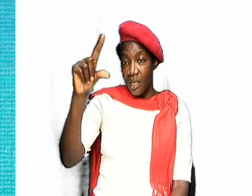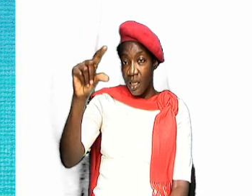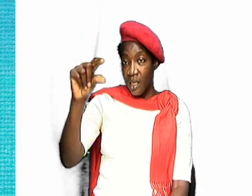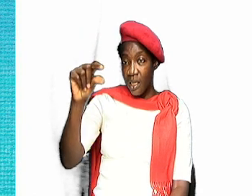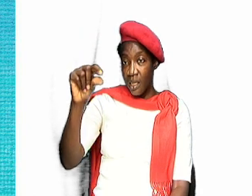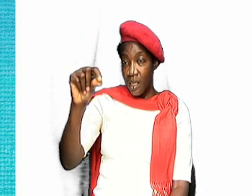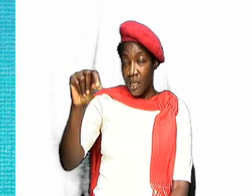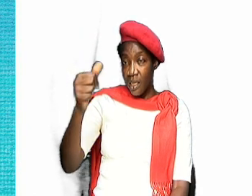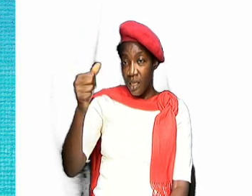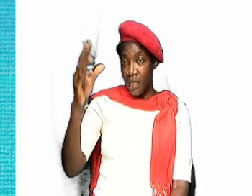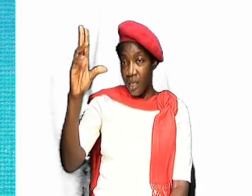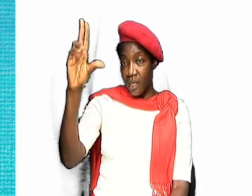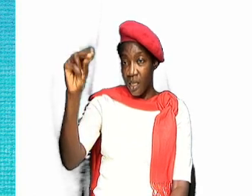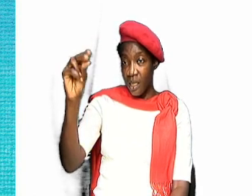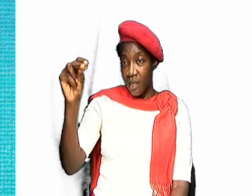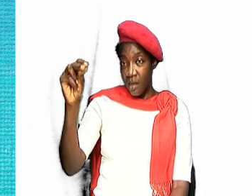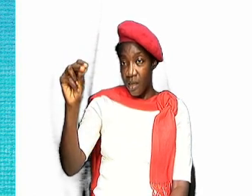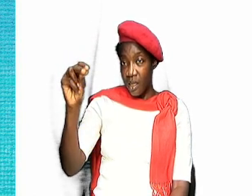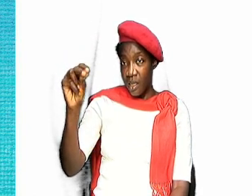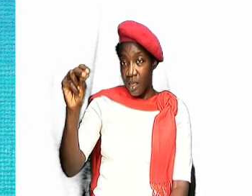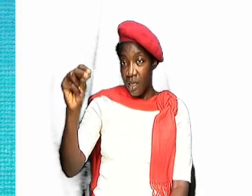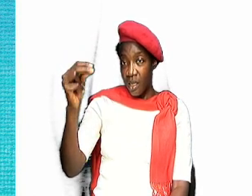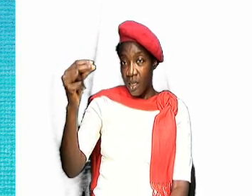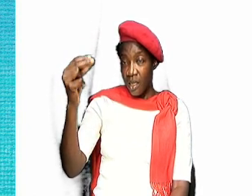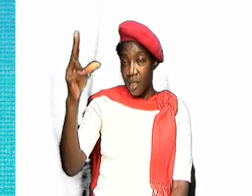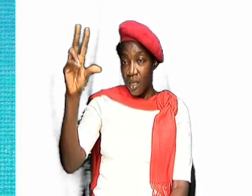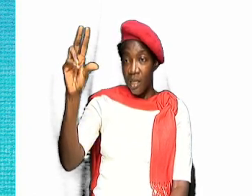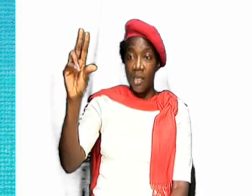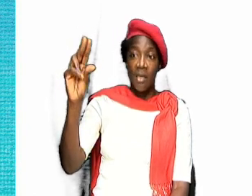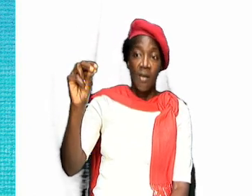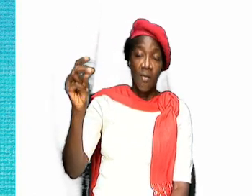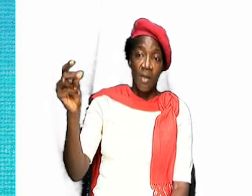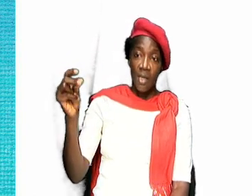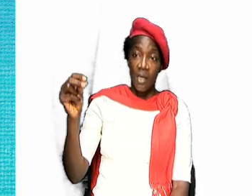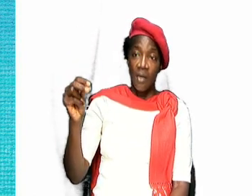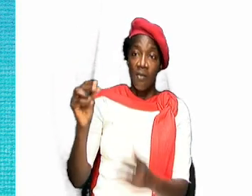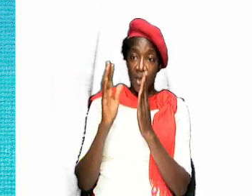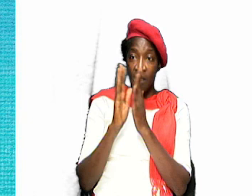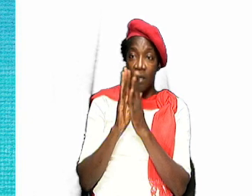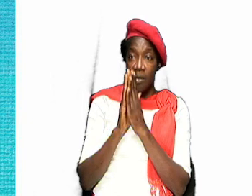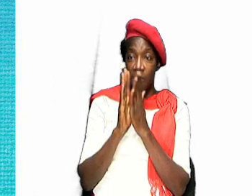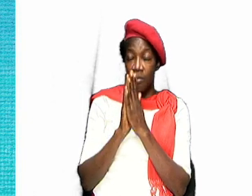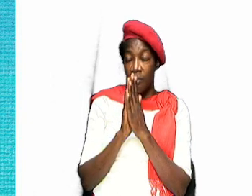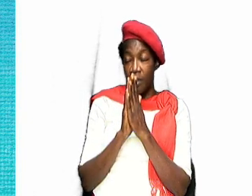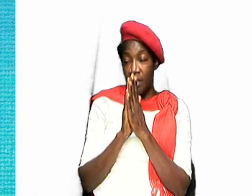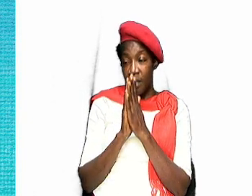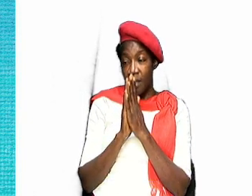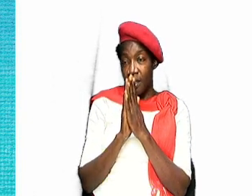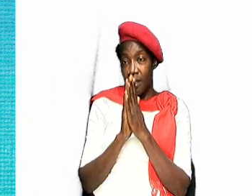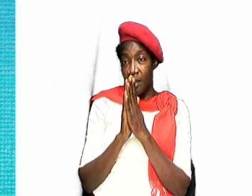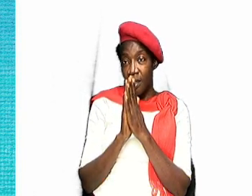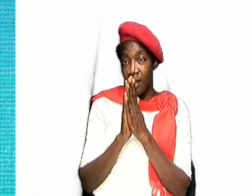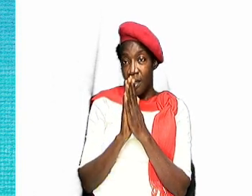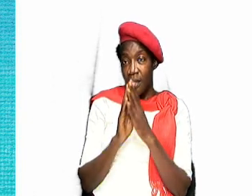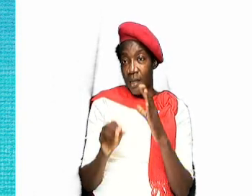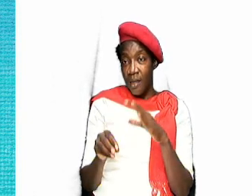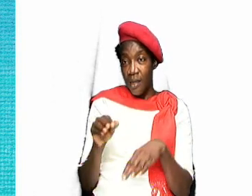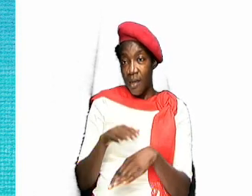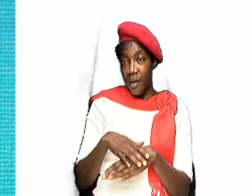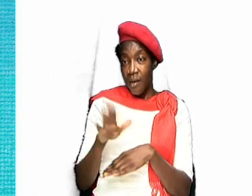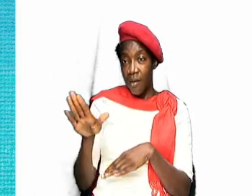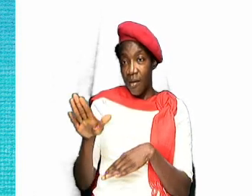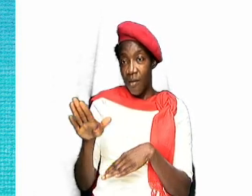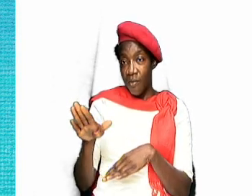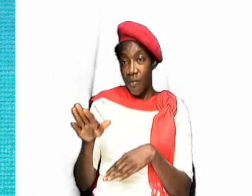pray at home together, offline at 12:30 a.m. to 4:30 a.m. Faith Chapel, Ascot